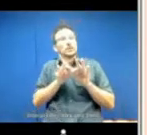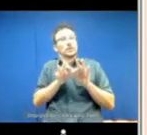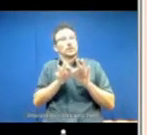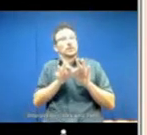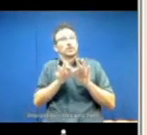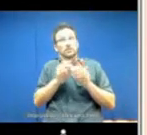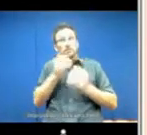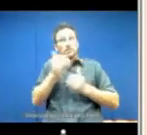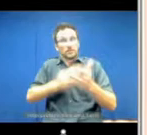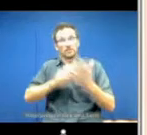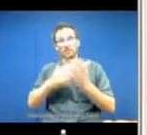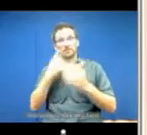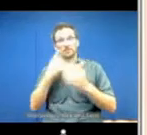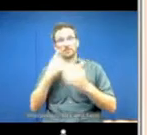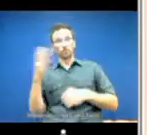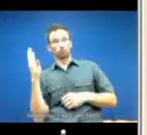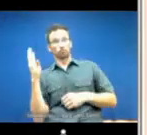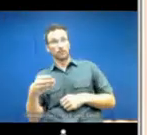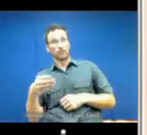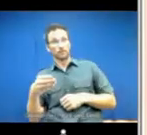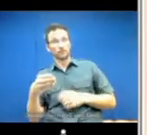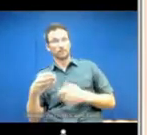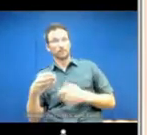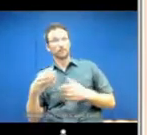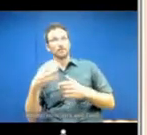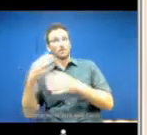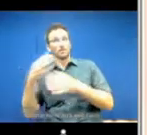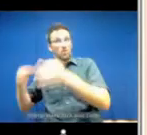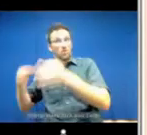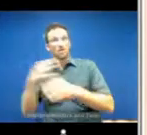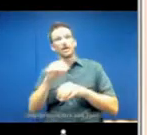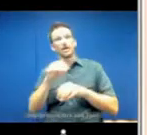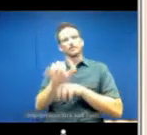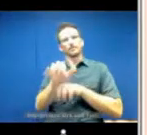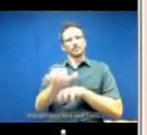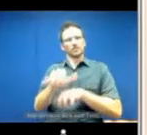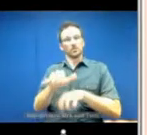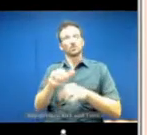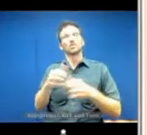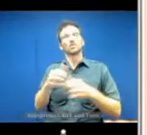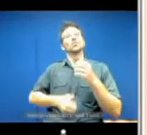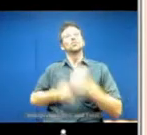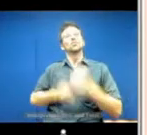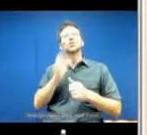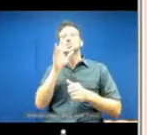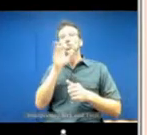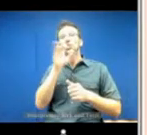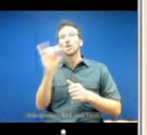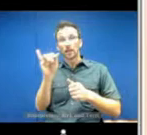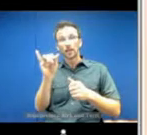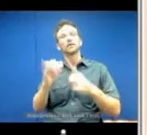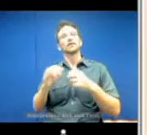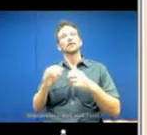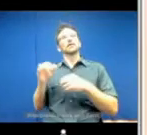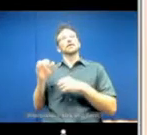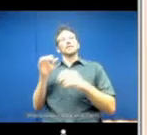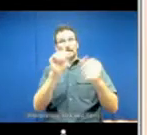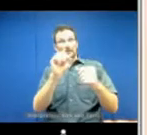and in a deposition, the majority of what you will be doing is ASL to English interpretation.